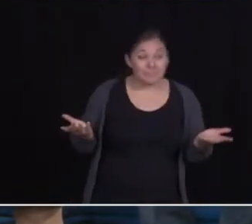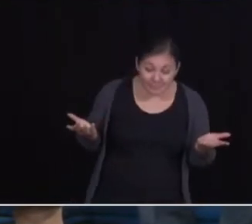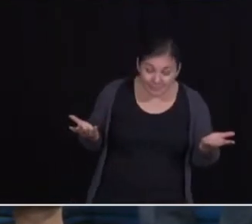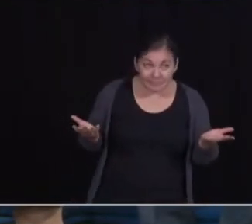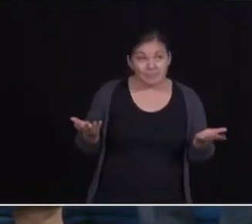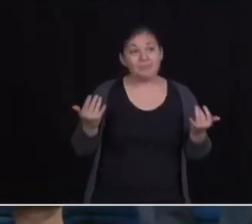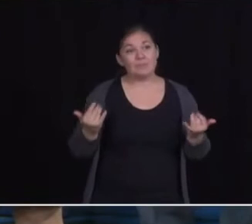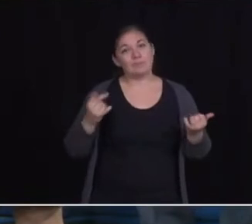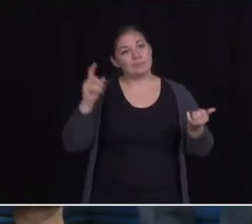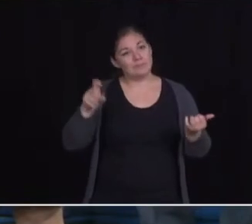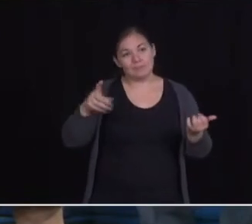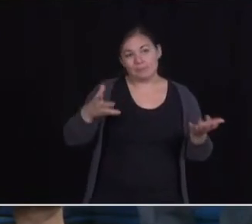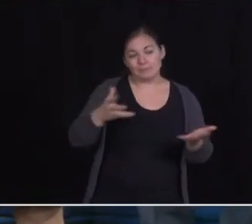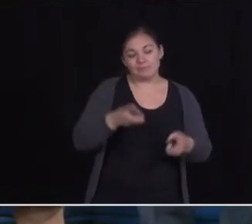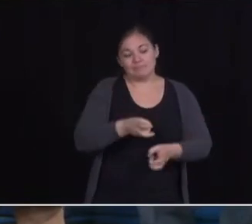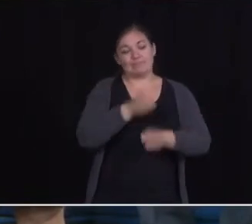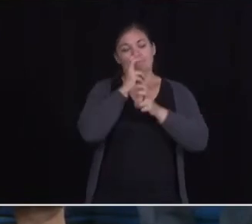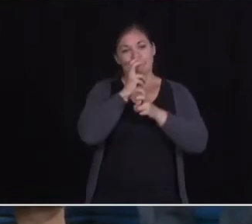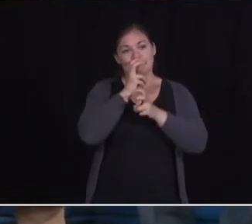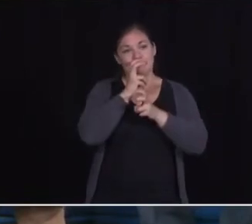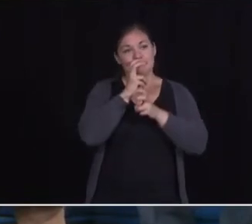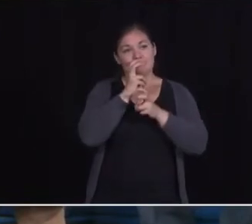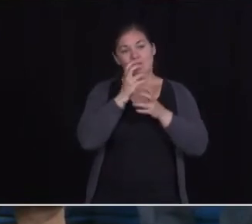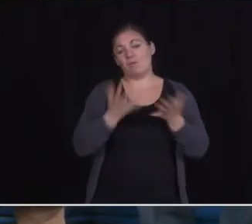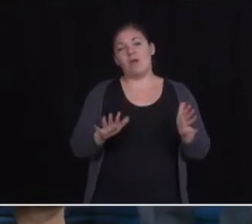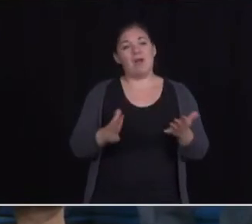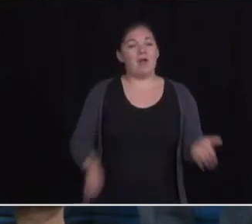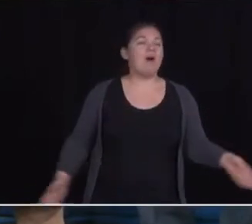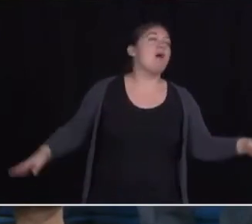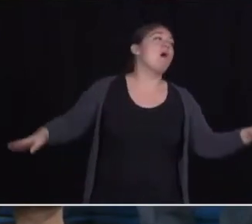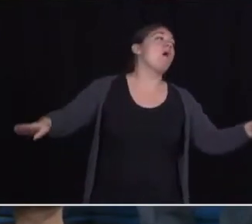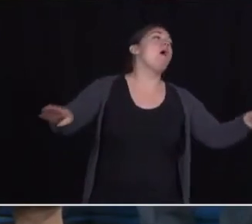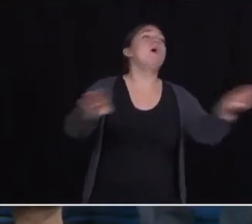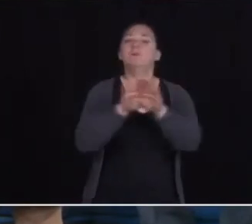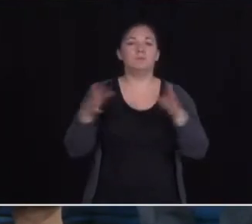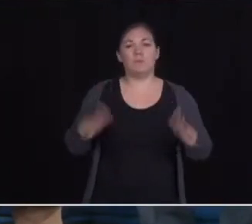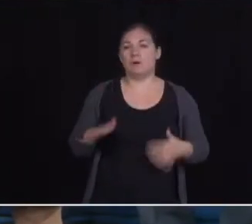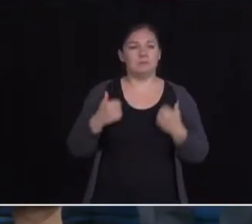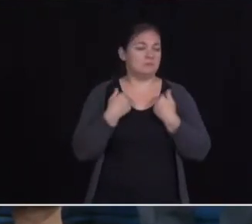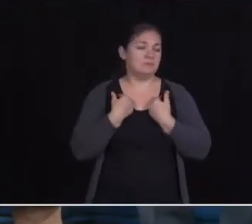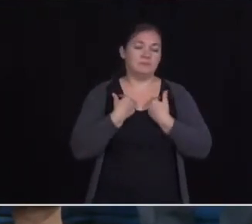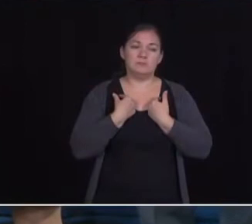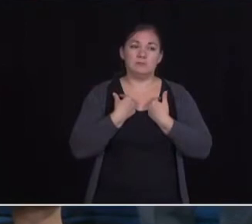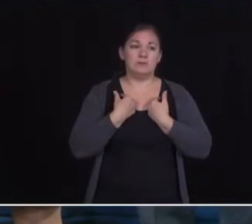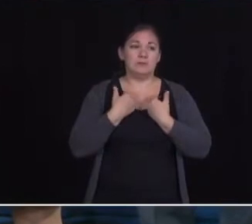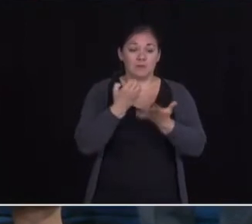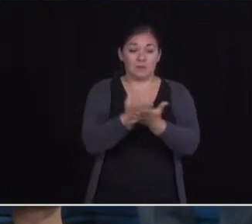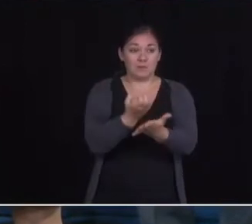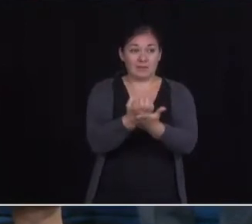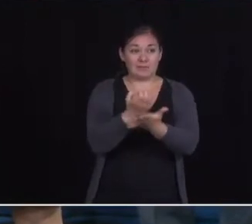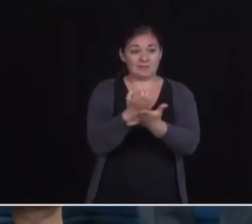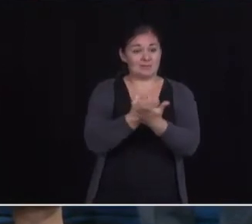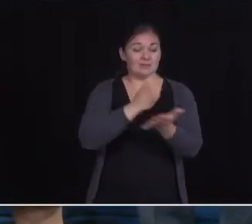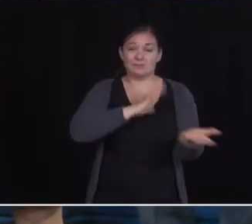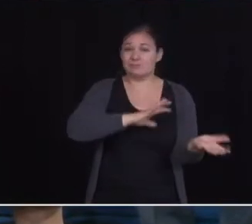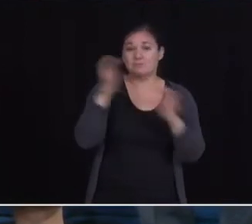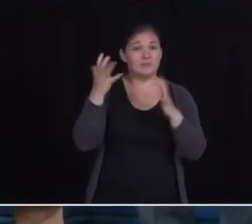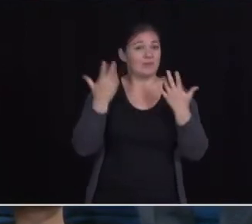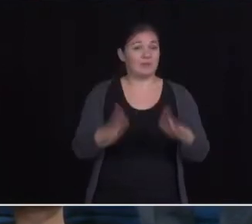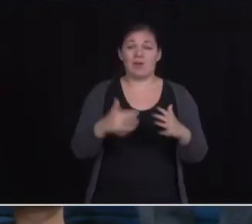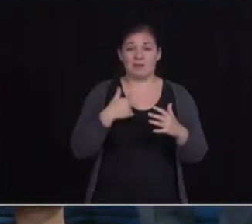go to the extreme again. That would be again, it would be an economic disaster if we had to go back to stage one. Last